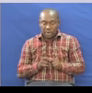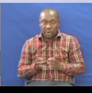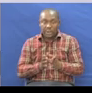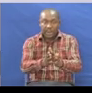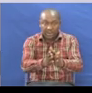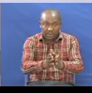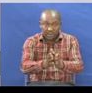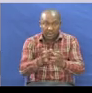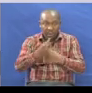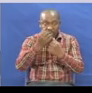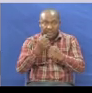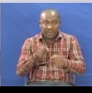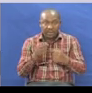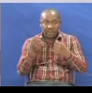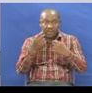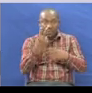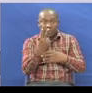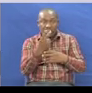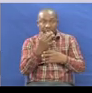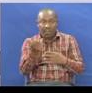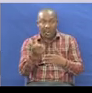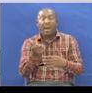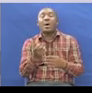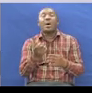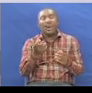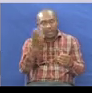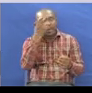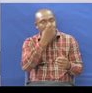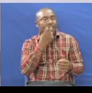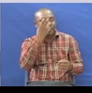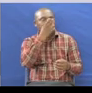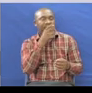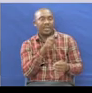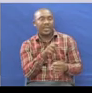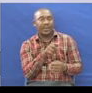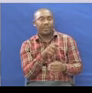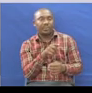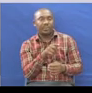most convenient way of getting the two numbers is to find the